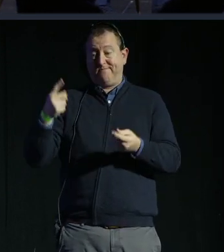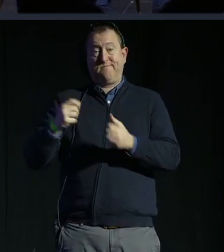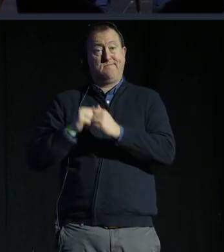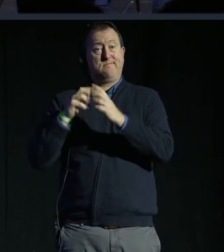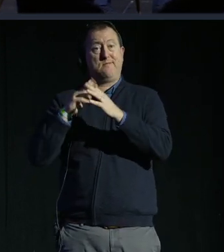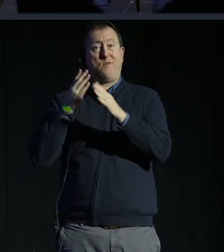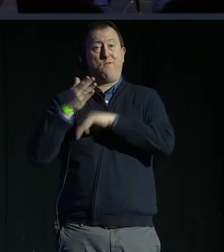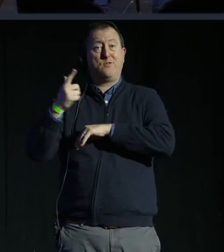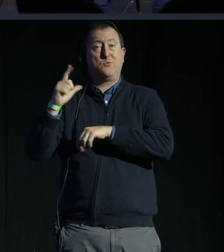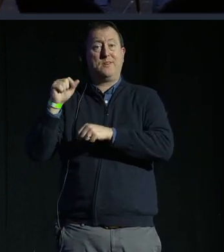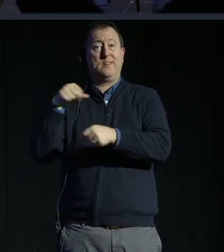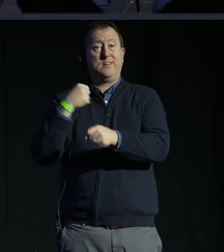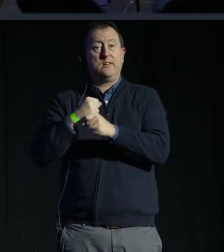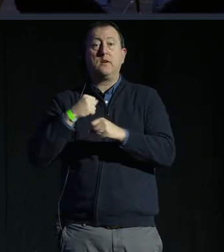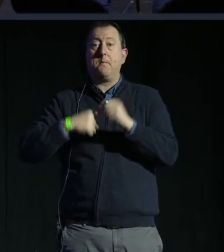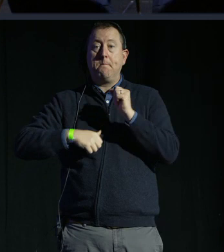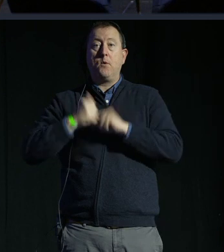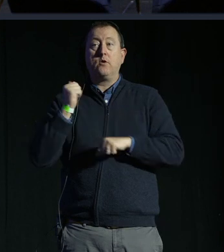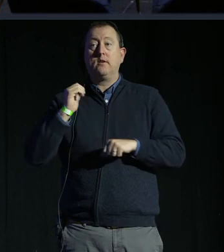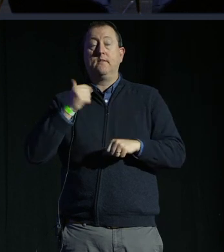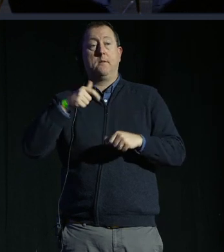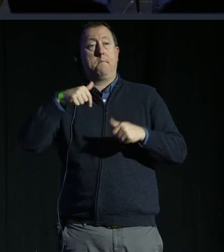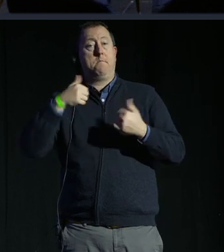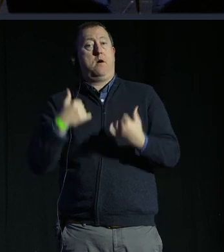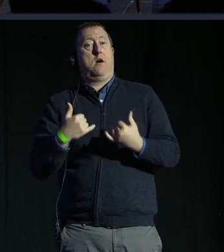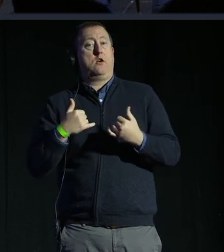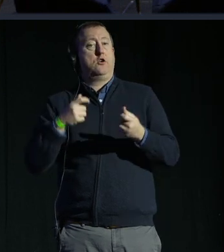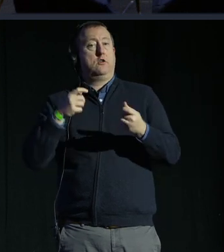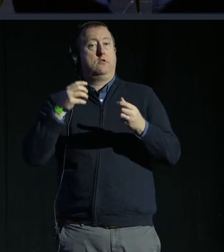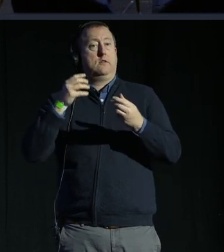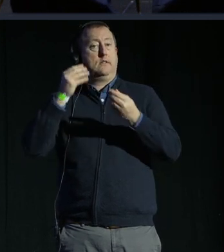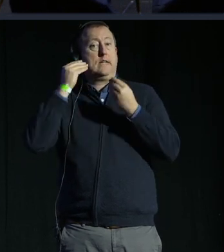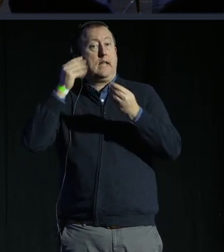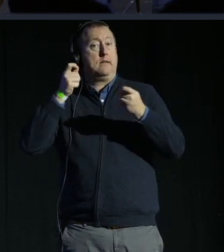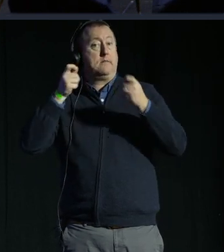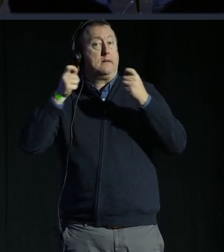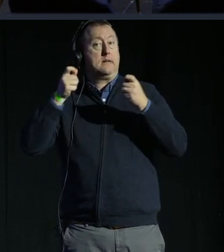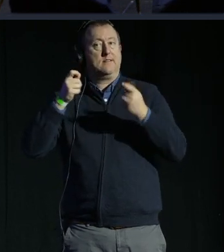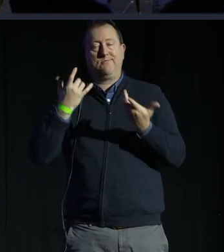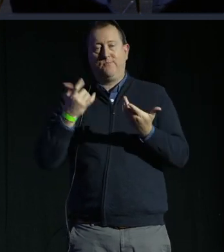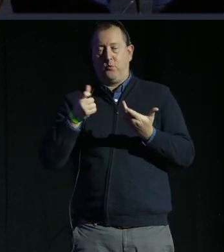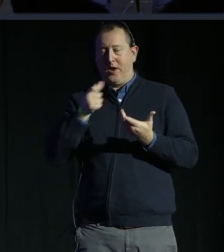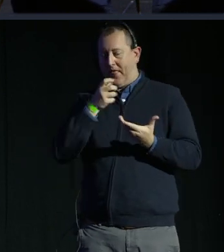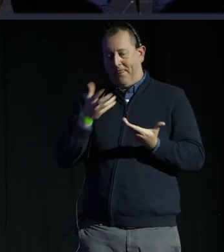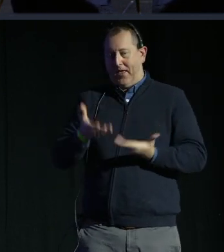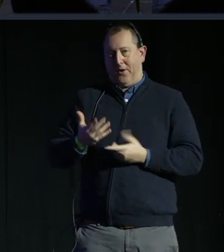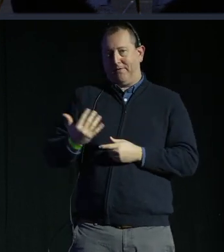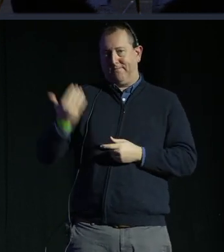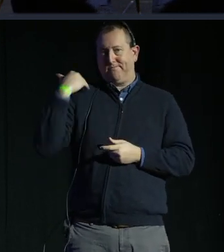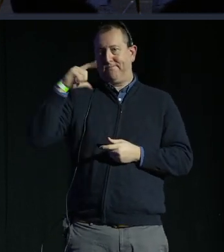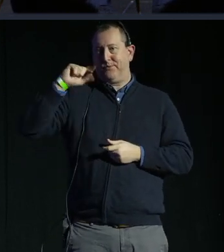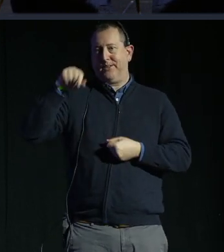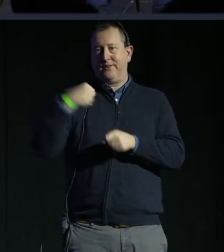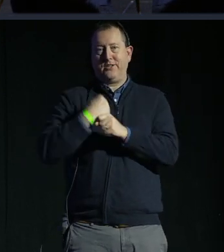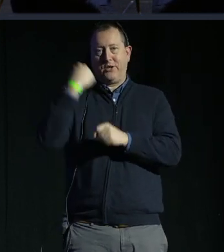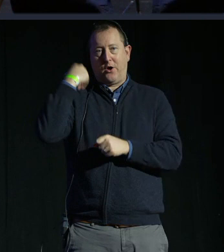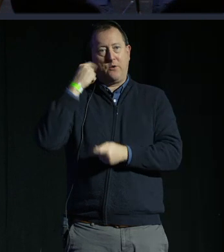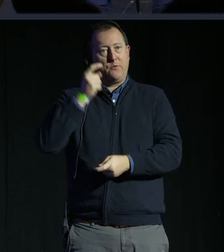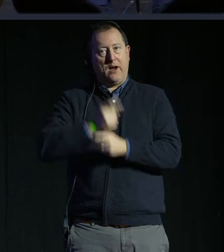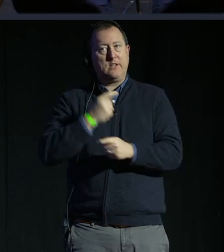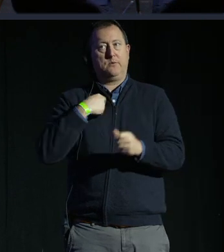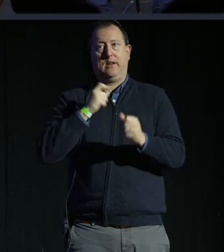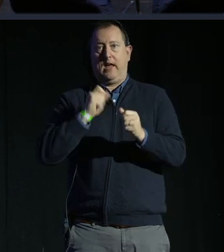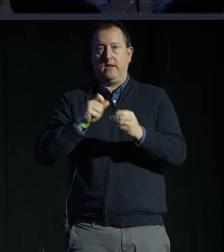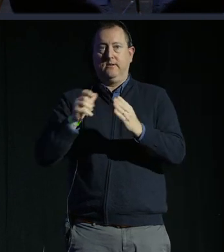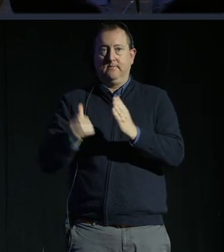years, most of the modern data management, data governance capabilities weren't around back when we started that warehouse, right? And so we've had to bolt